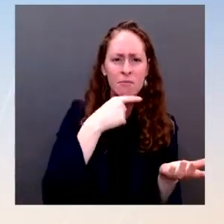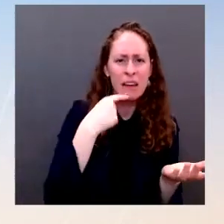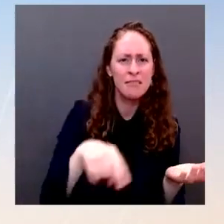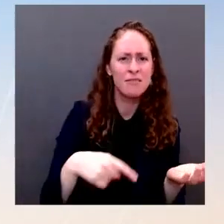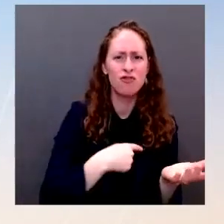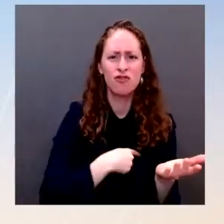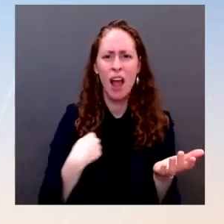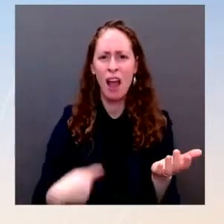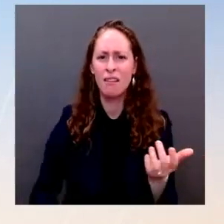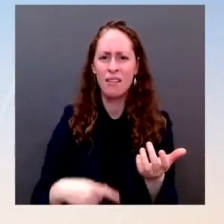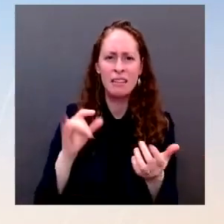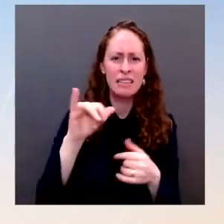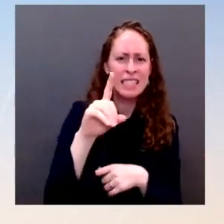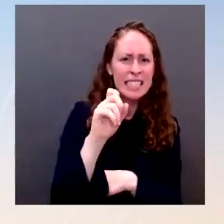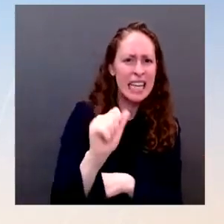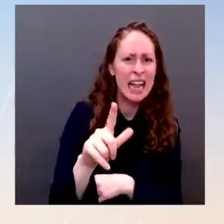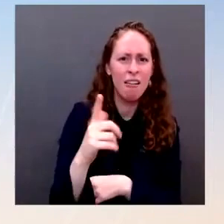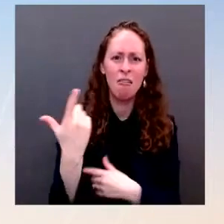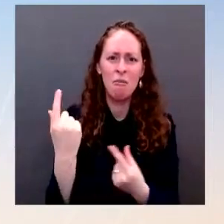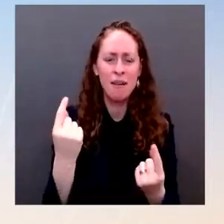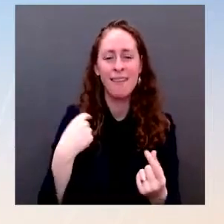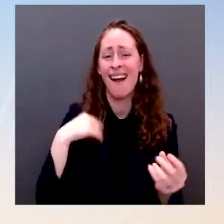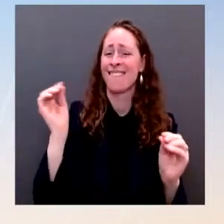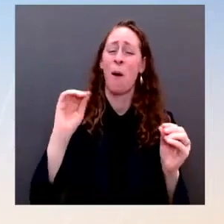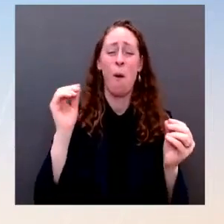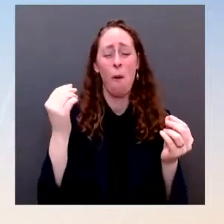I will see if there's more we can offer. I'm happy to do that for you. Would that undermine any potential